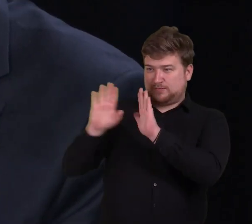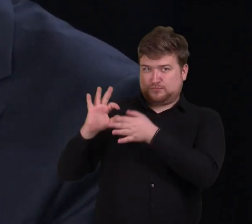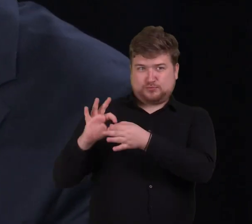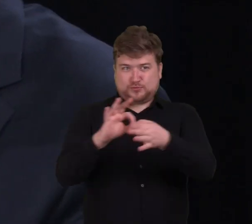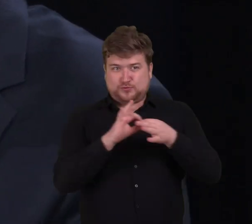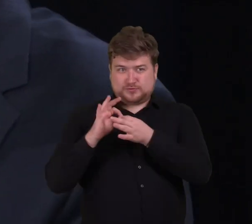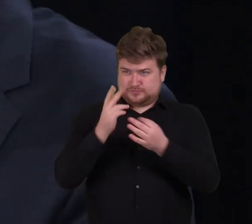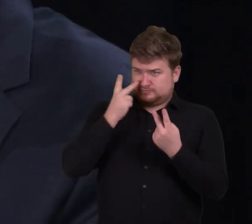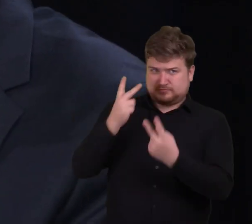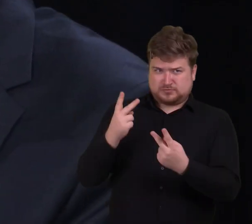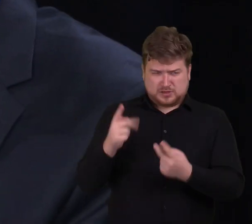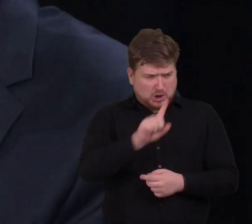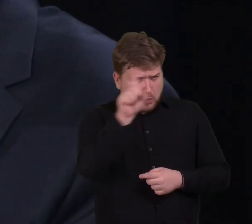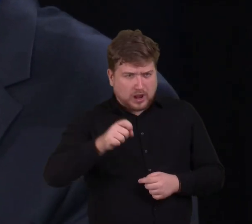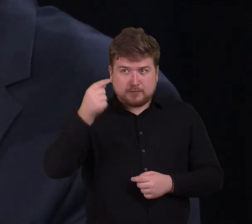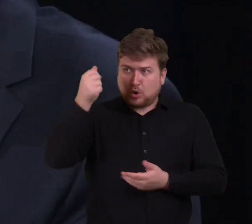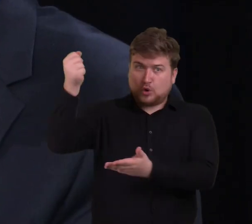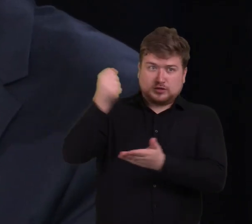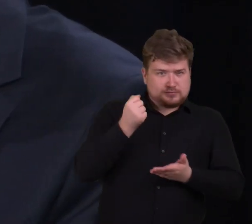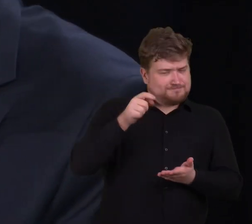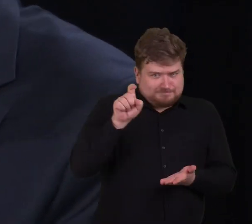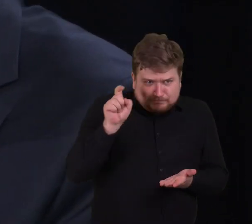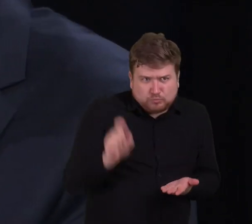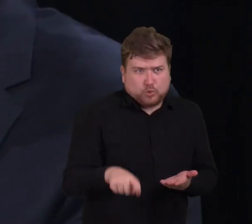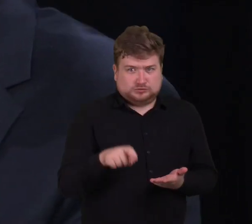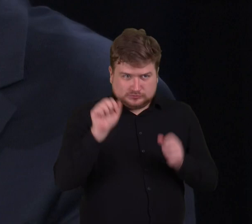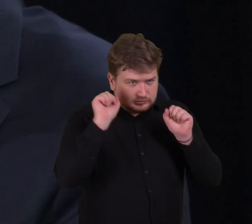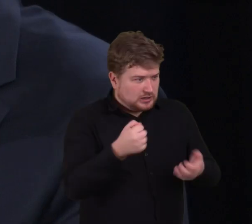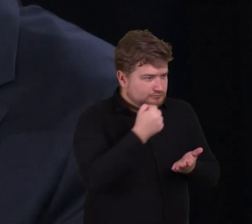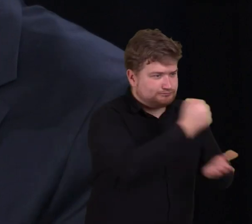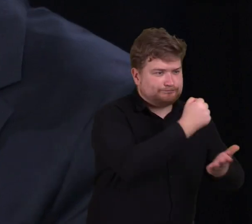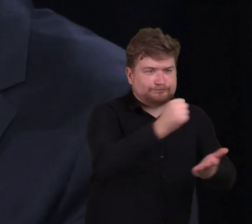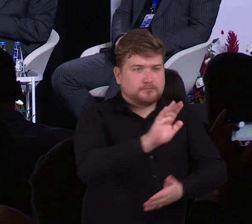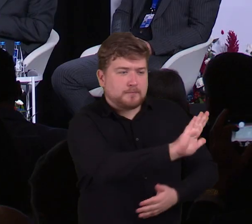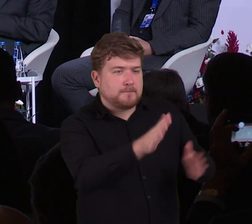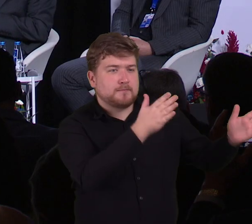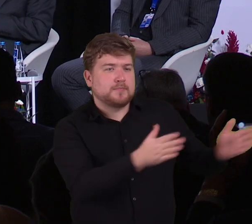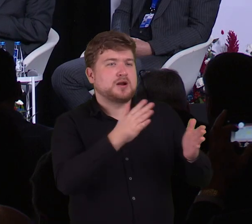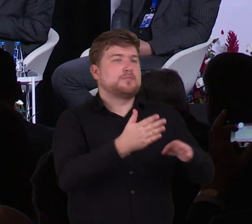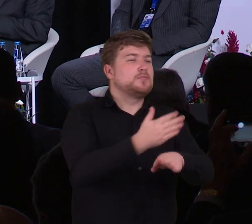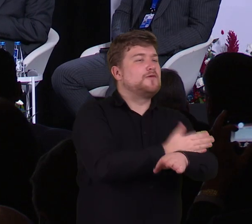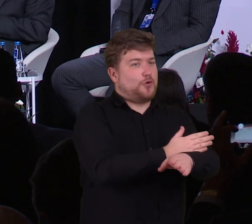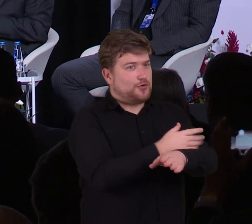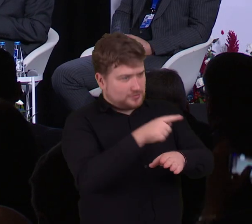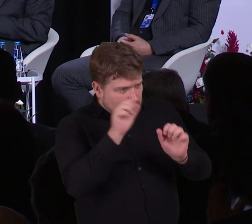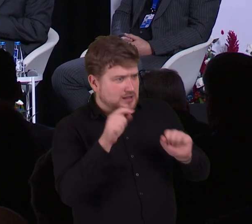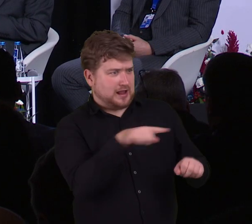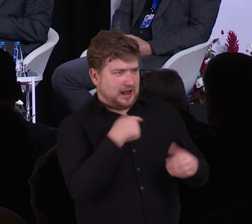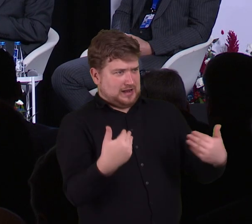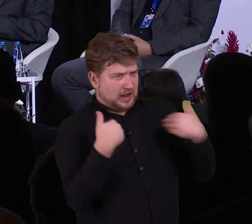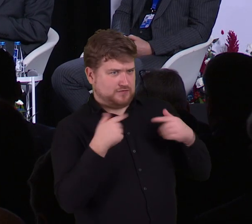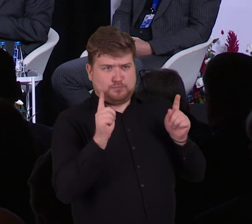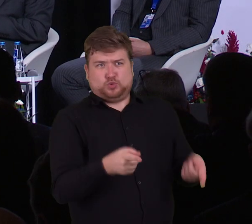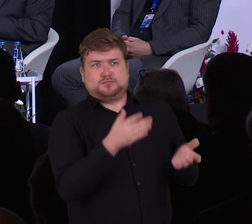plans that are already there, that are decided, that are discussed, they are following European standards? Why do